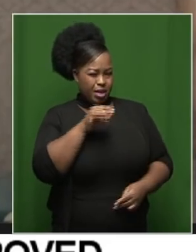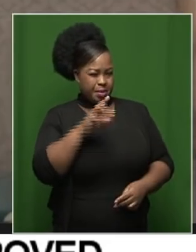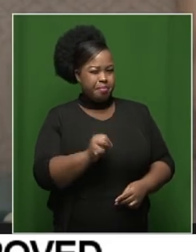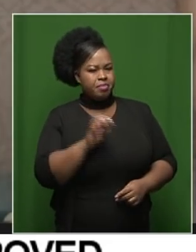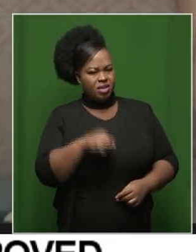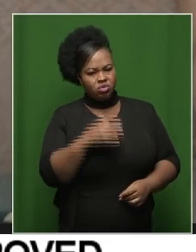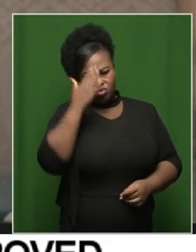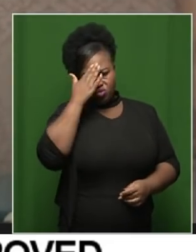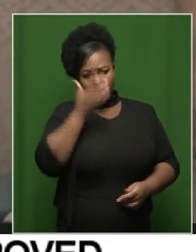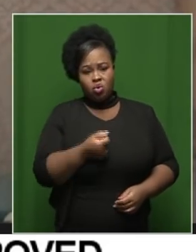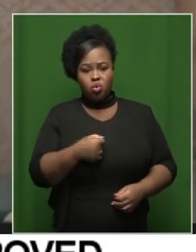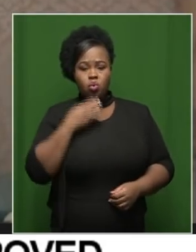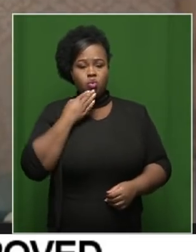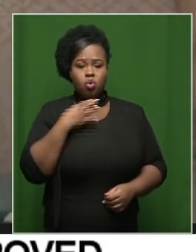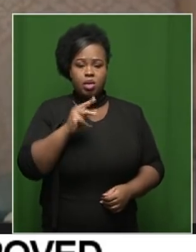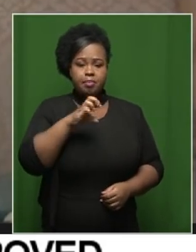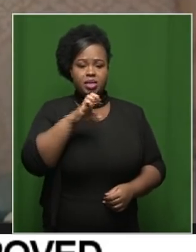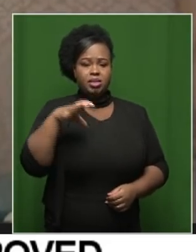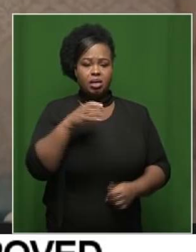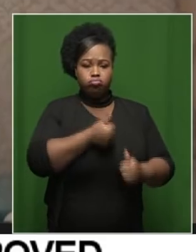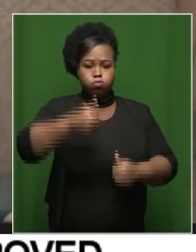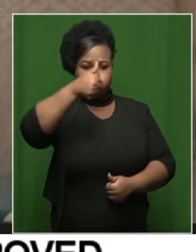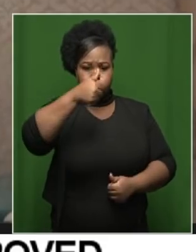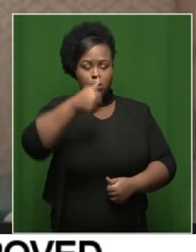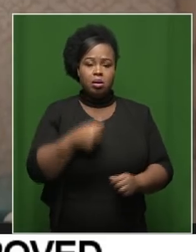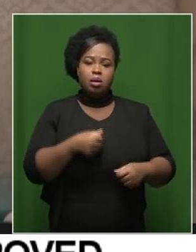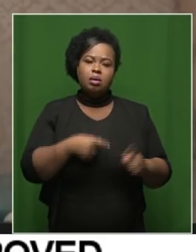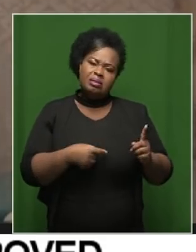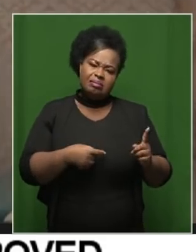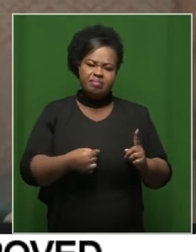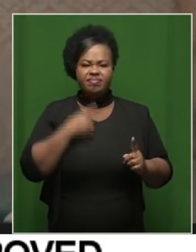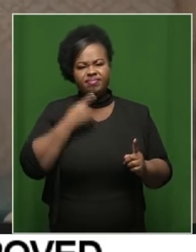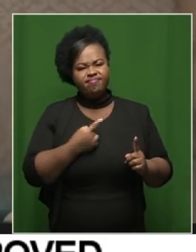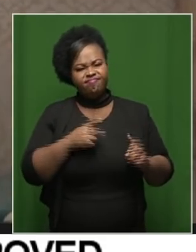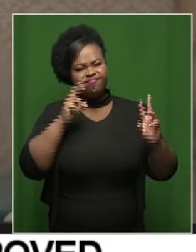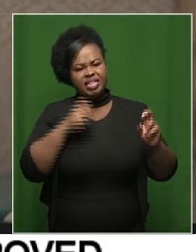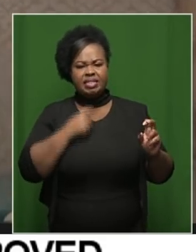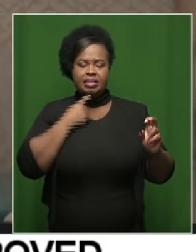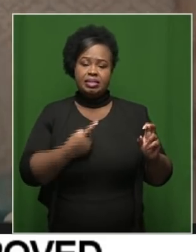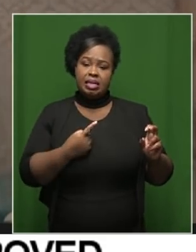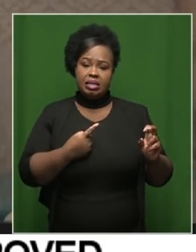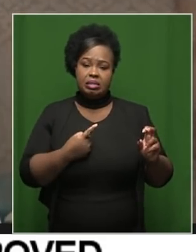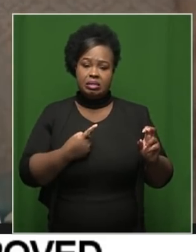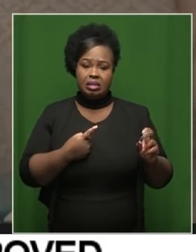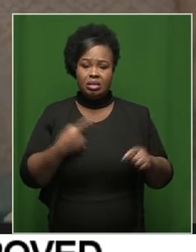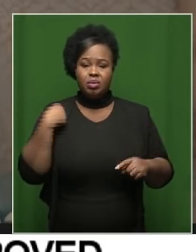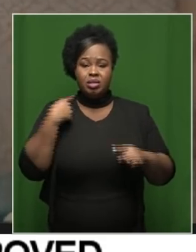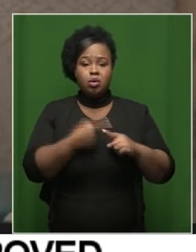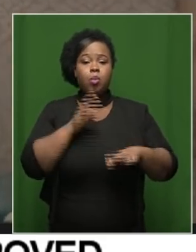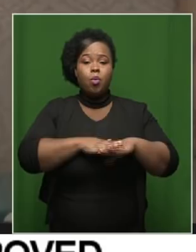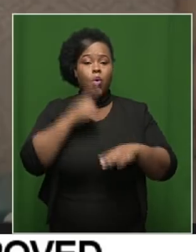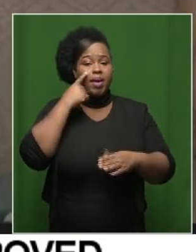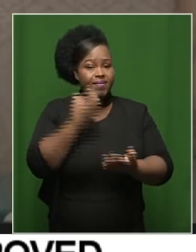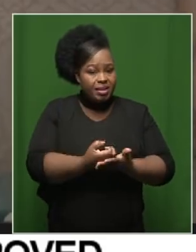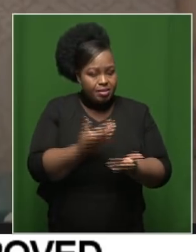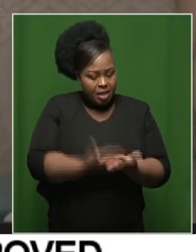very, very well, heads up the Ministerial Health Advisory Committee on COVID-19, he's been quoted as saying that until more evidence